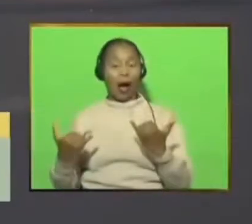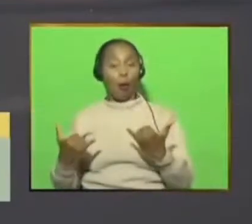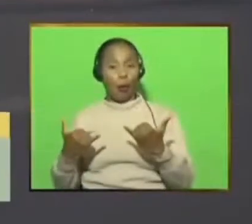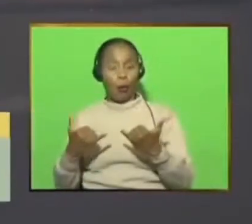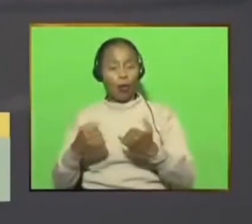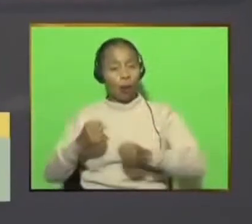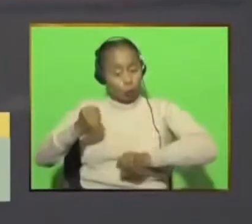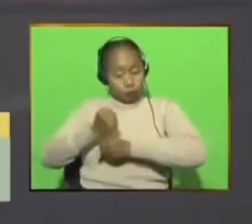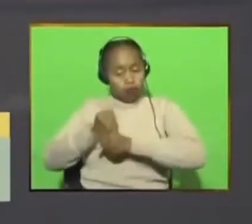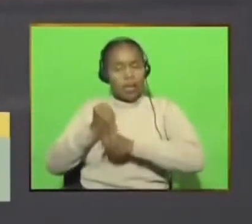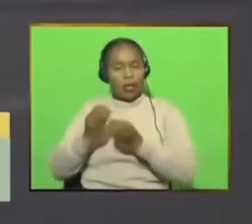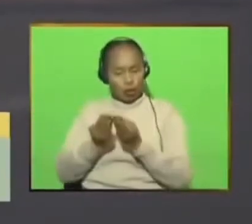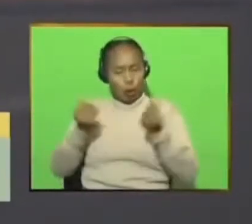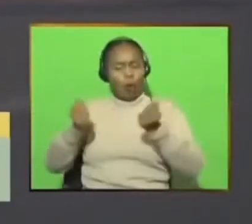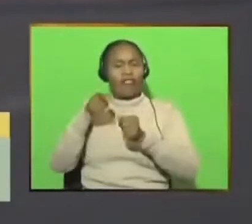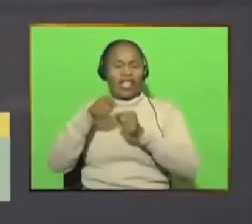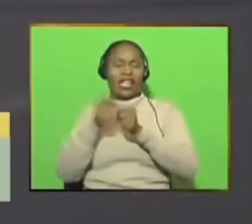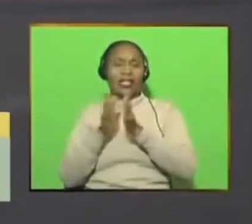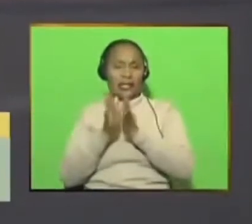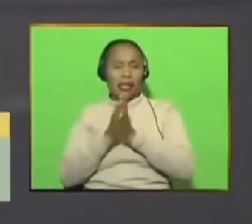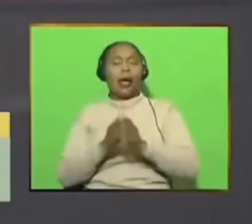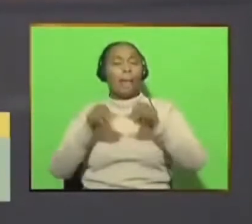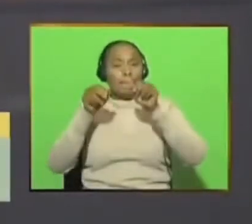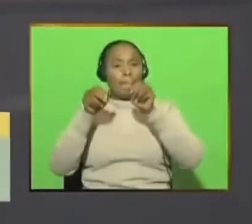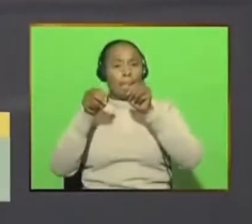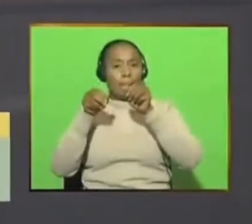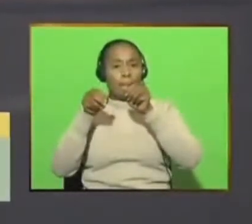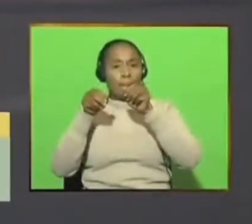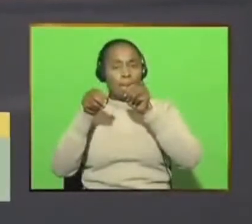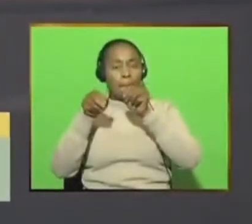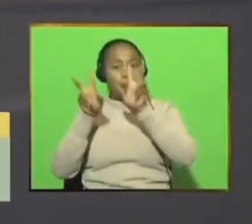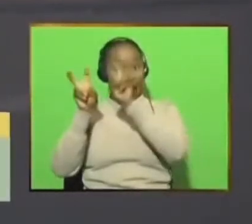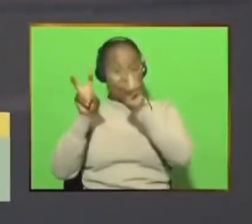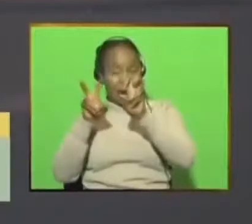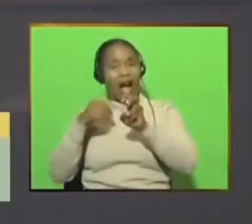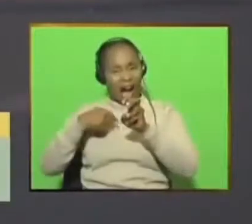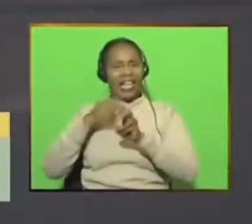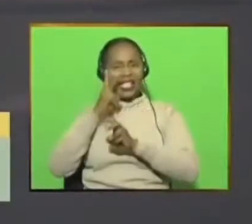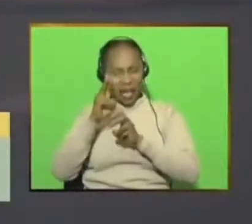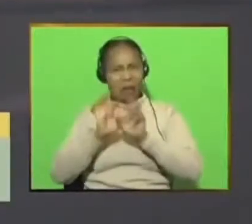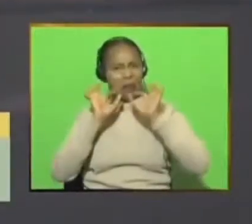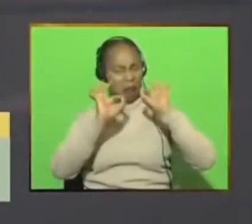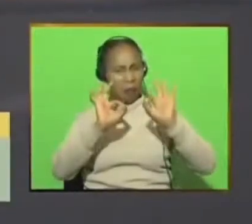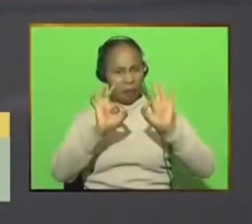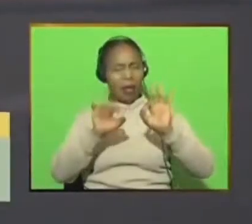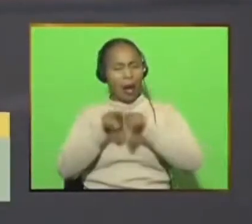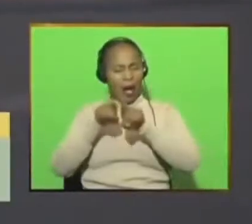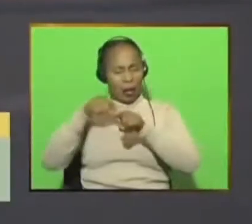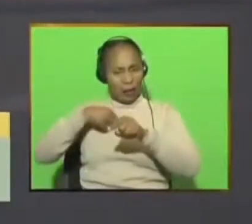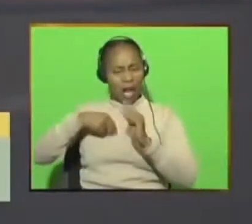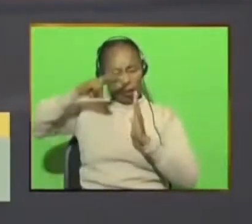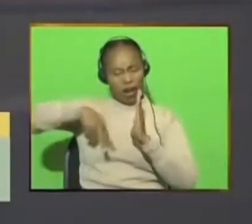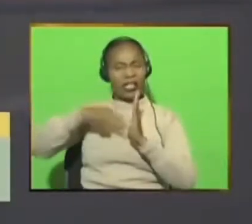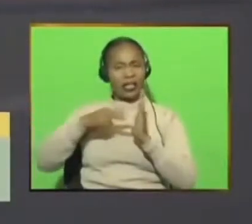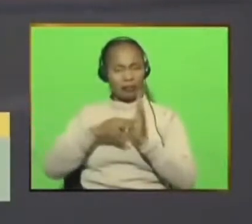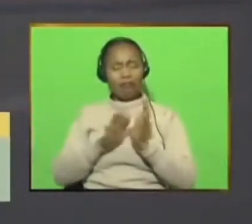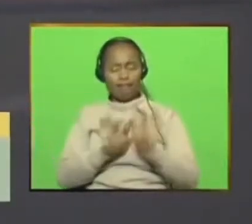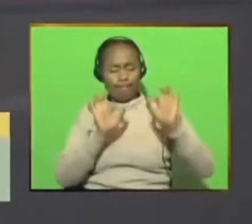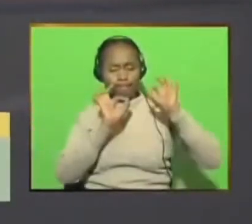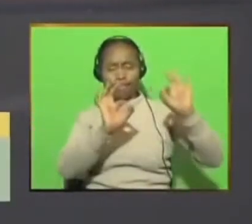in terms of this rule must address a procedural matter in relation to the proceedings to which these